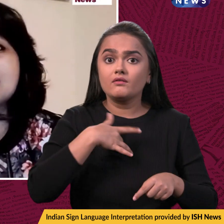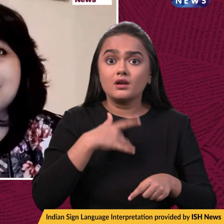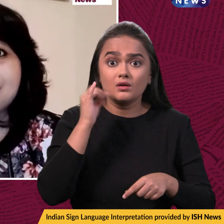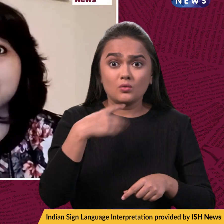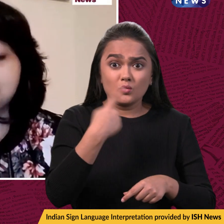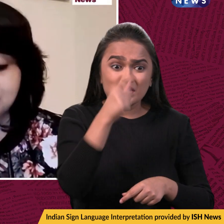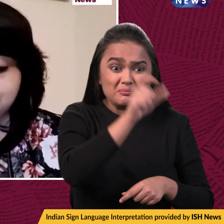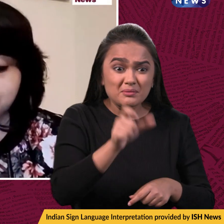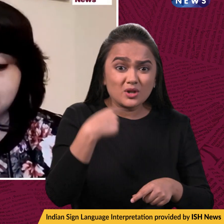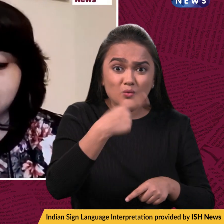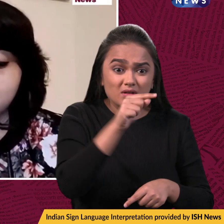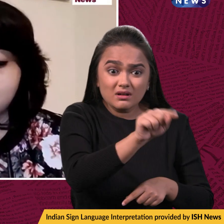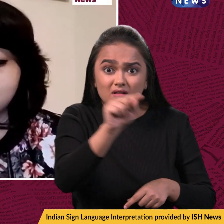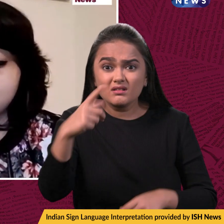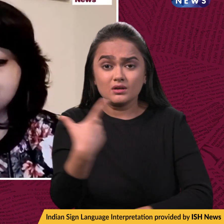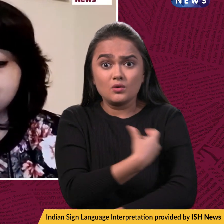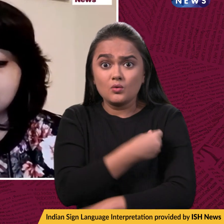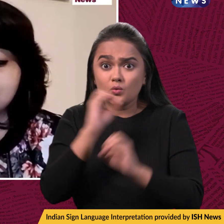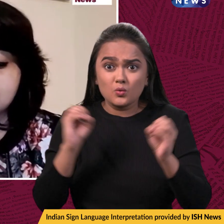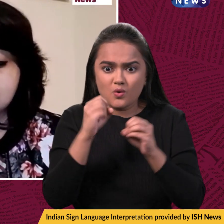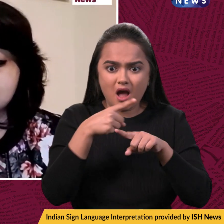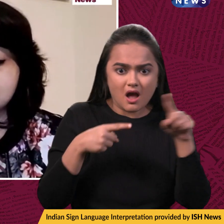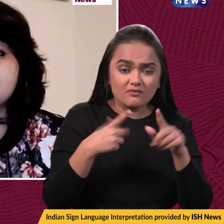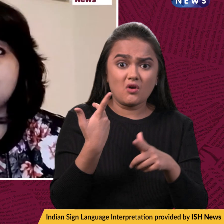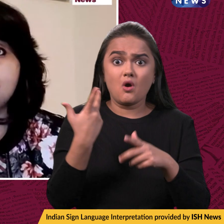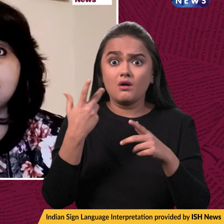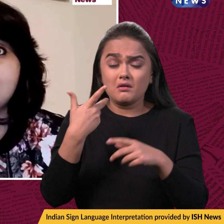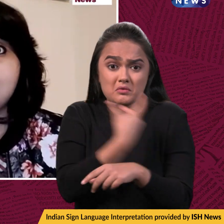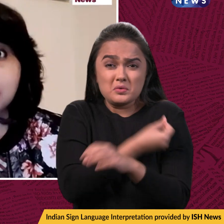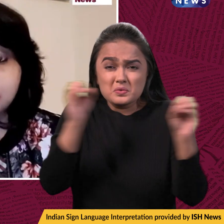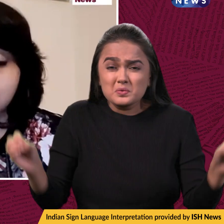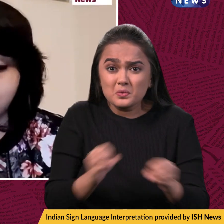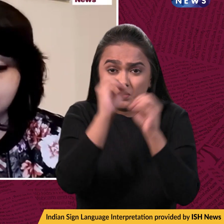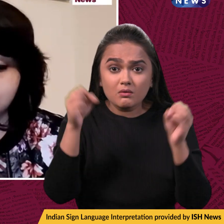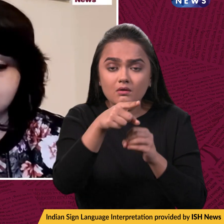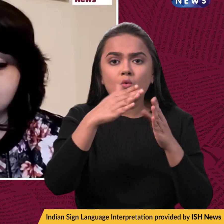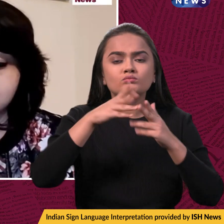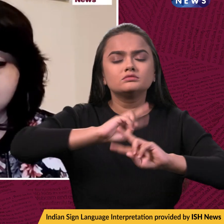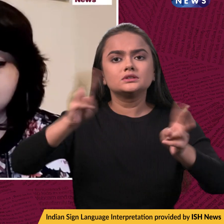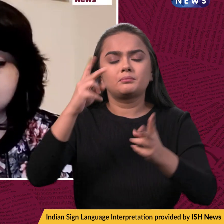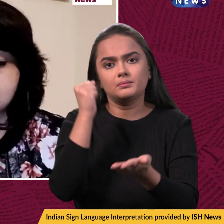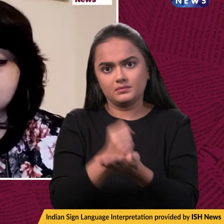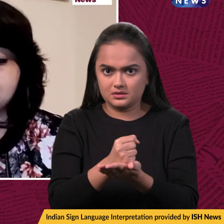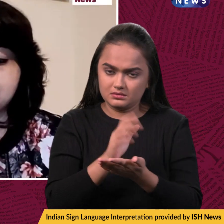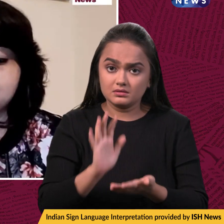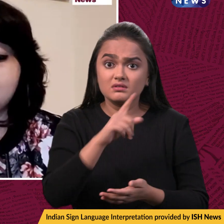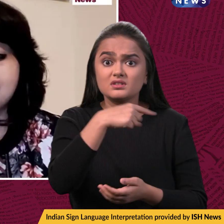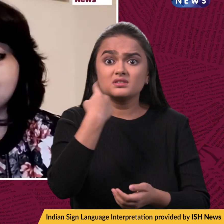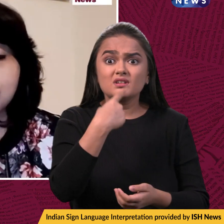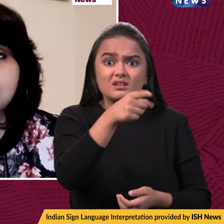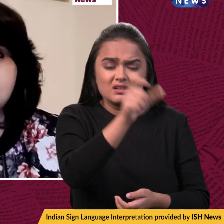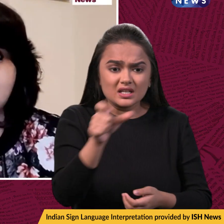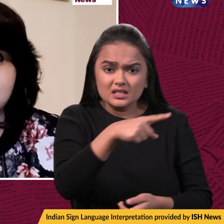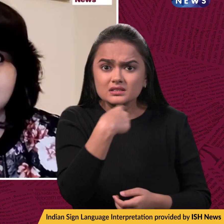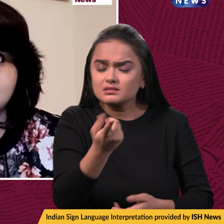placing several people who are not fully vaccinated against COVID under lockdown. Now, the remarks indicate that people who